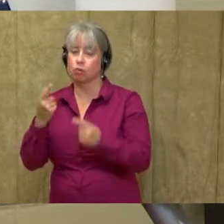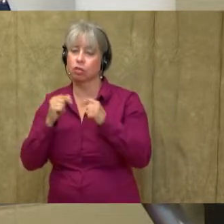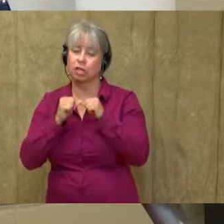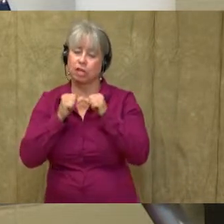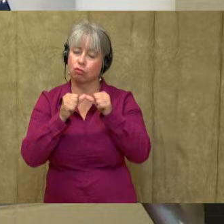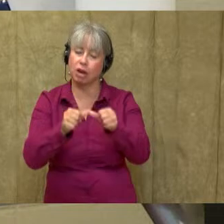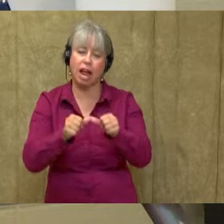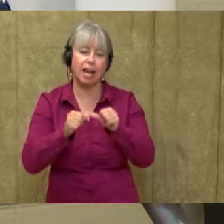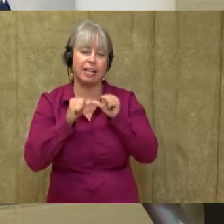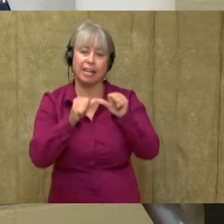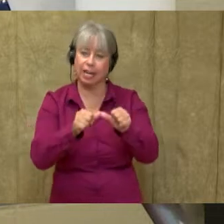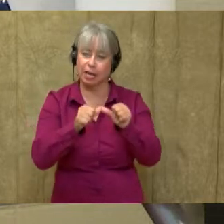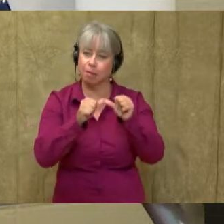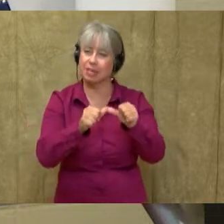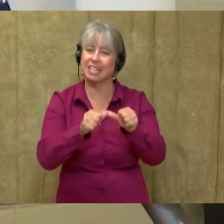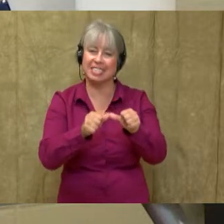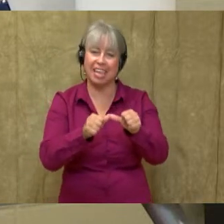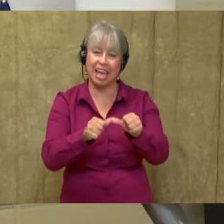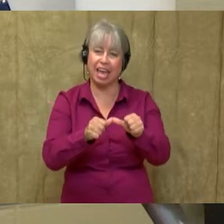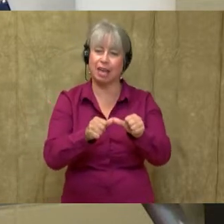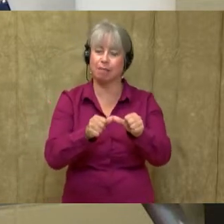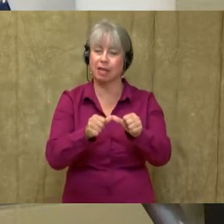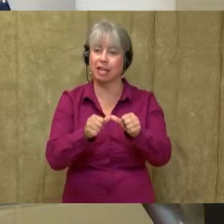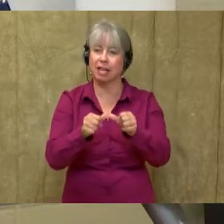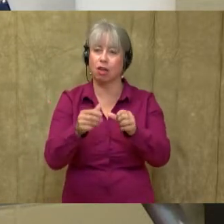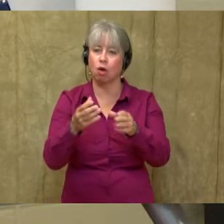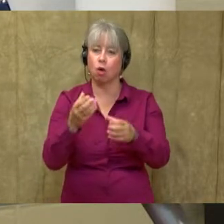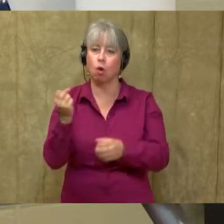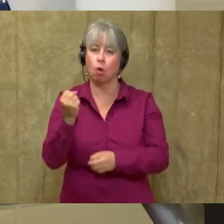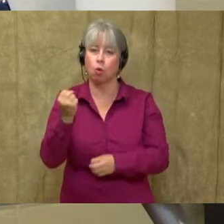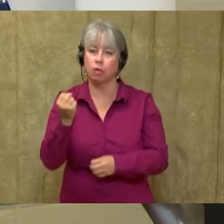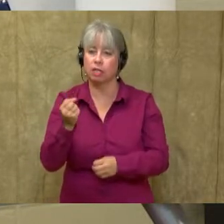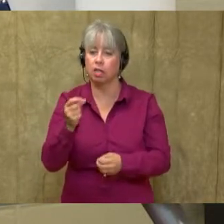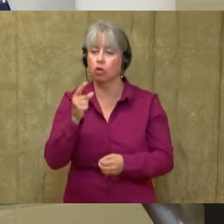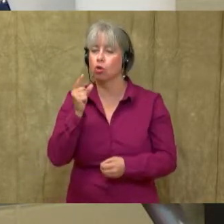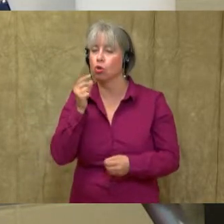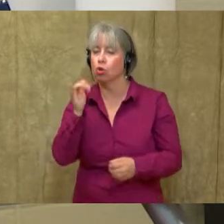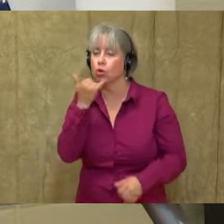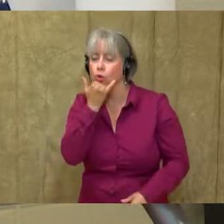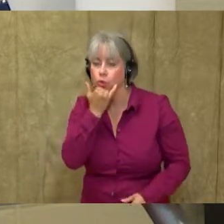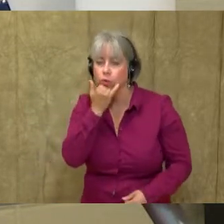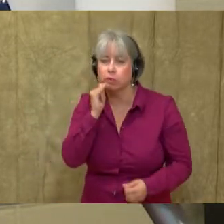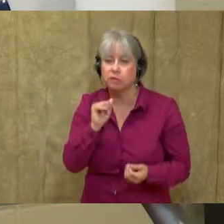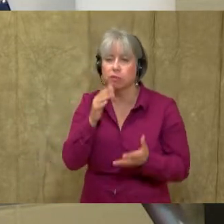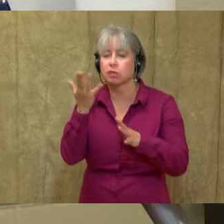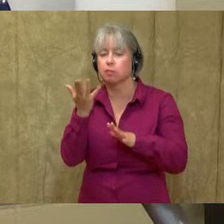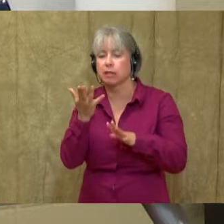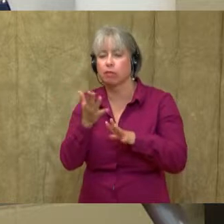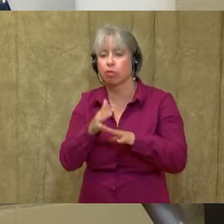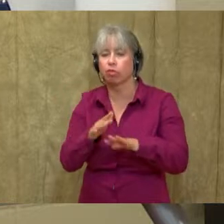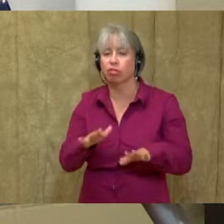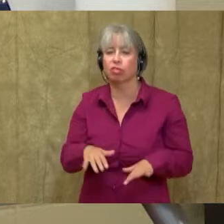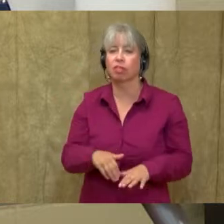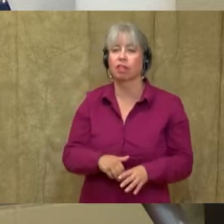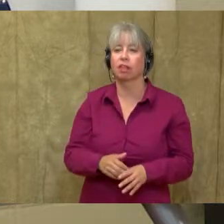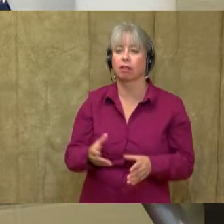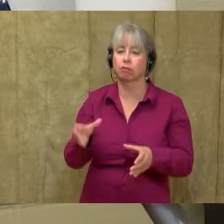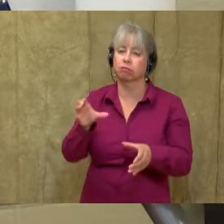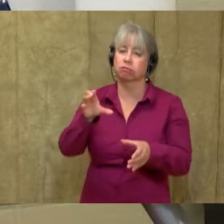same. See if we can. Steady hands. Oh, spilled a little bit out. See it?